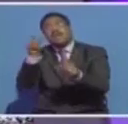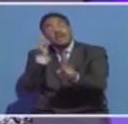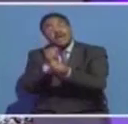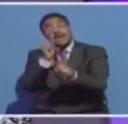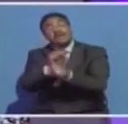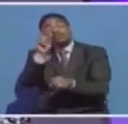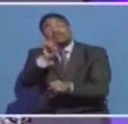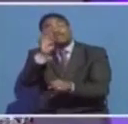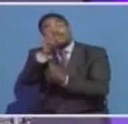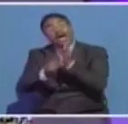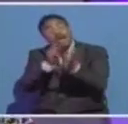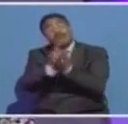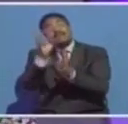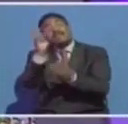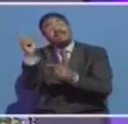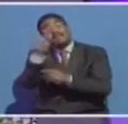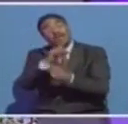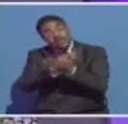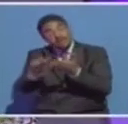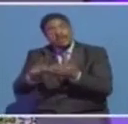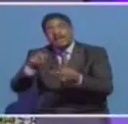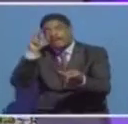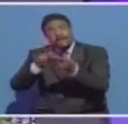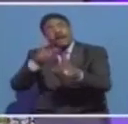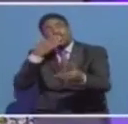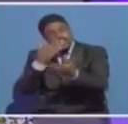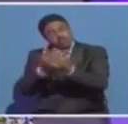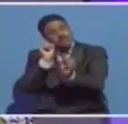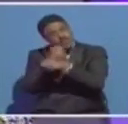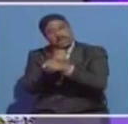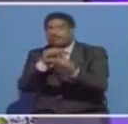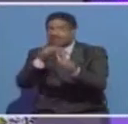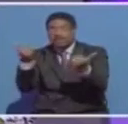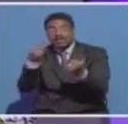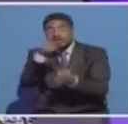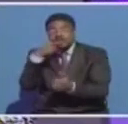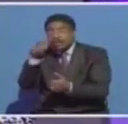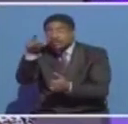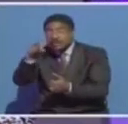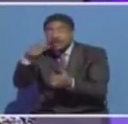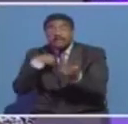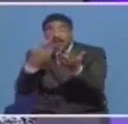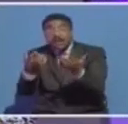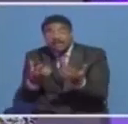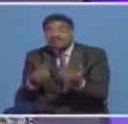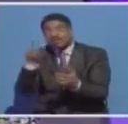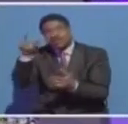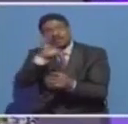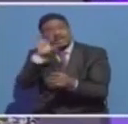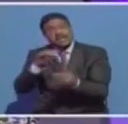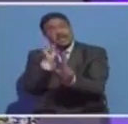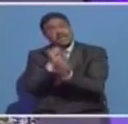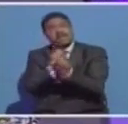don't believe in holidays, who will deliver a good product as long as you tell them that this is the product I want, and you